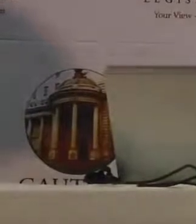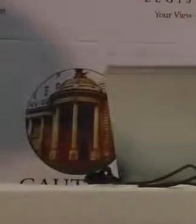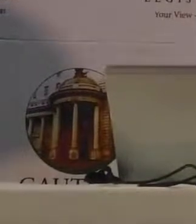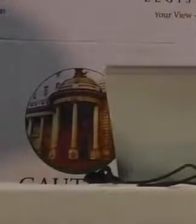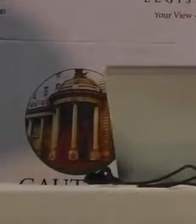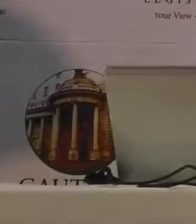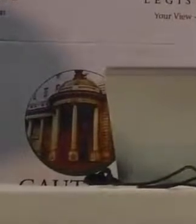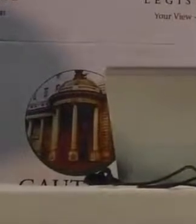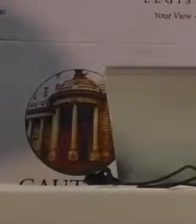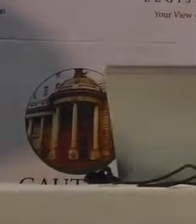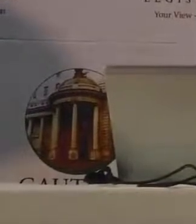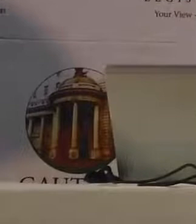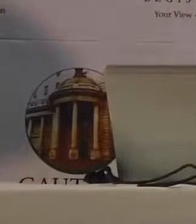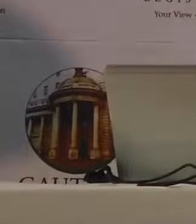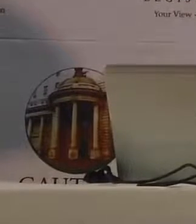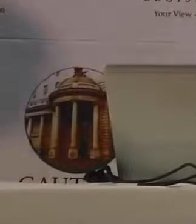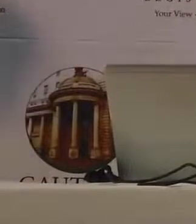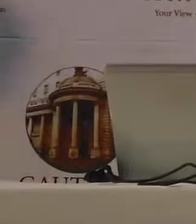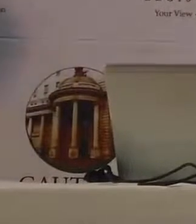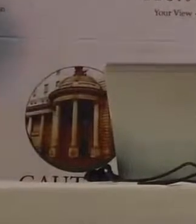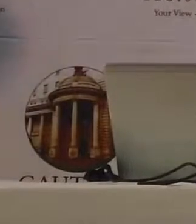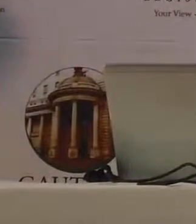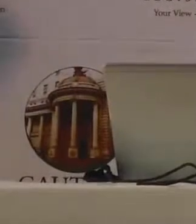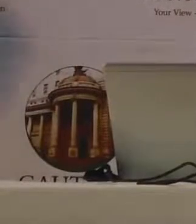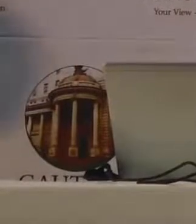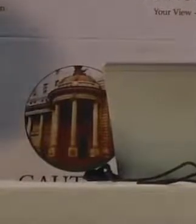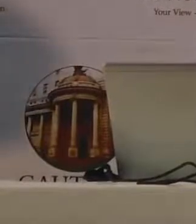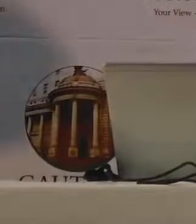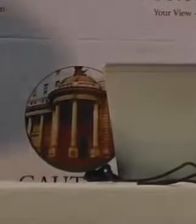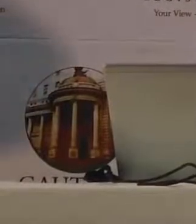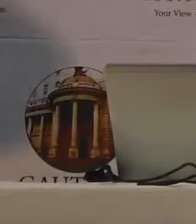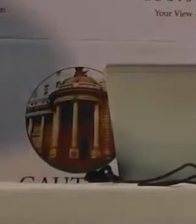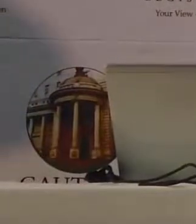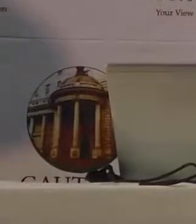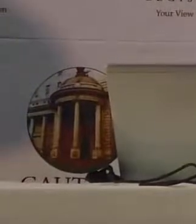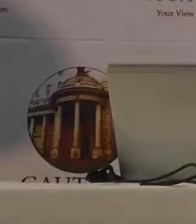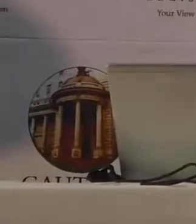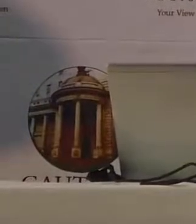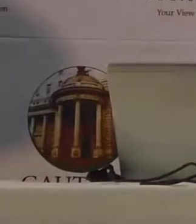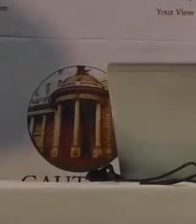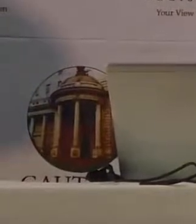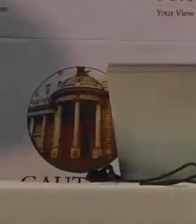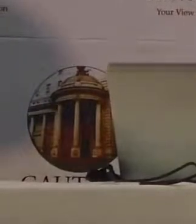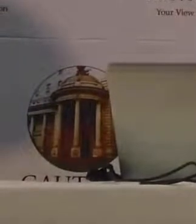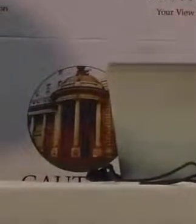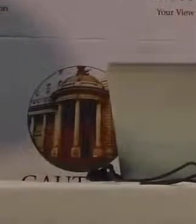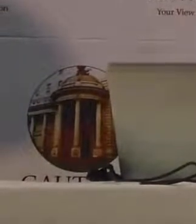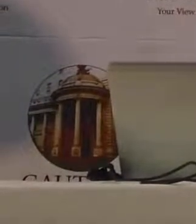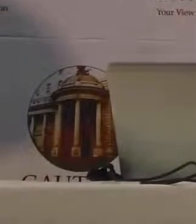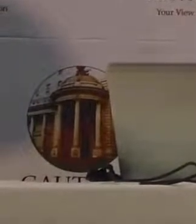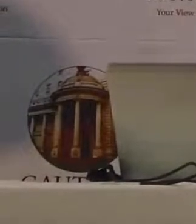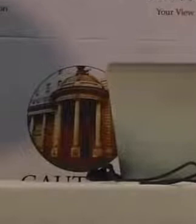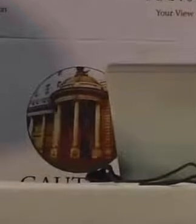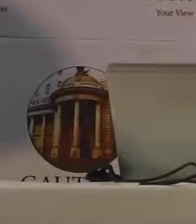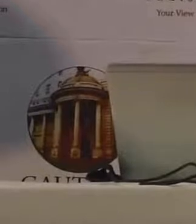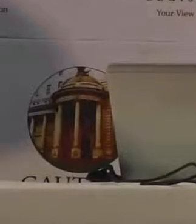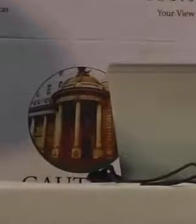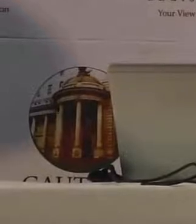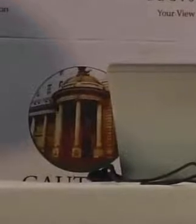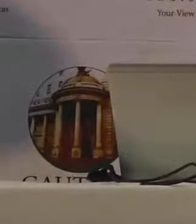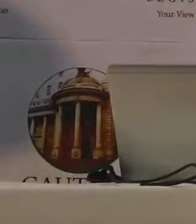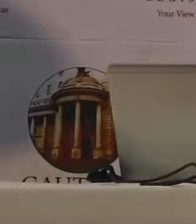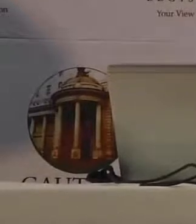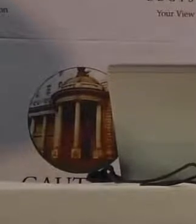can find a way of you coming back just to join us for some interaction with members of the Portfolio